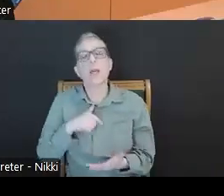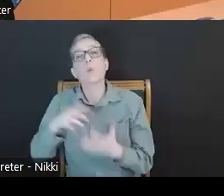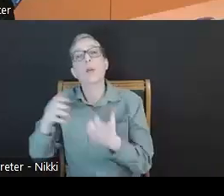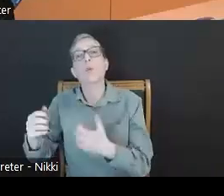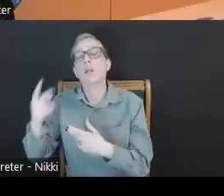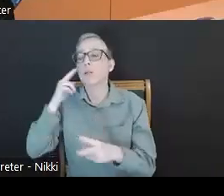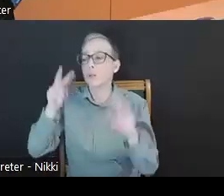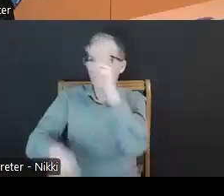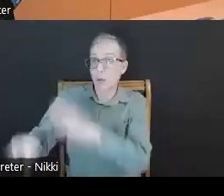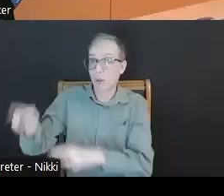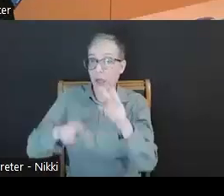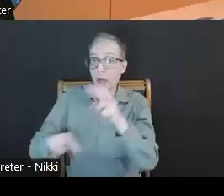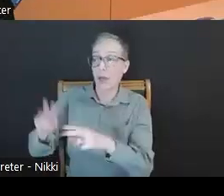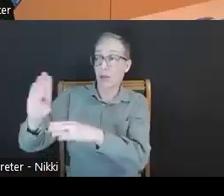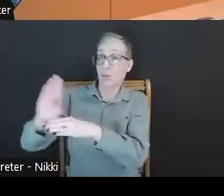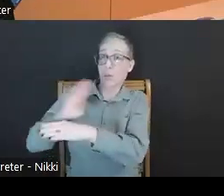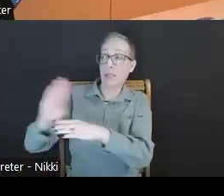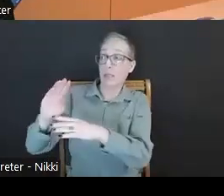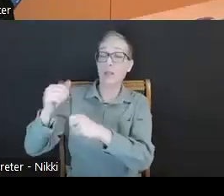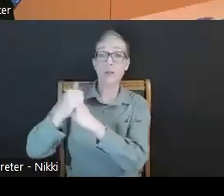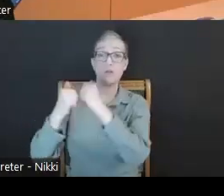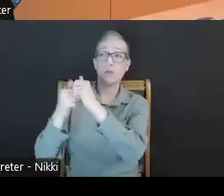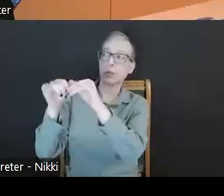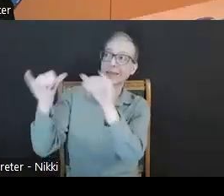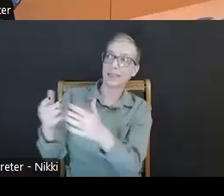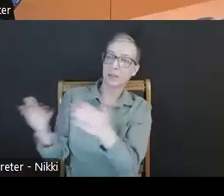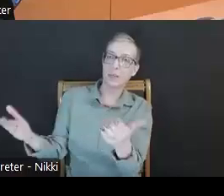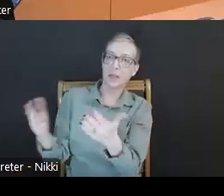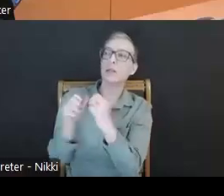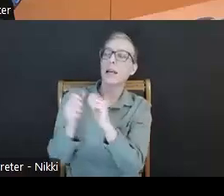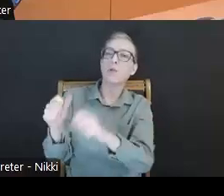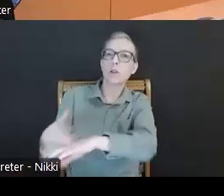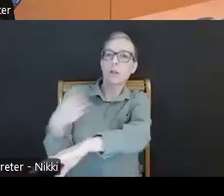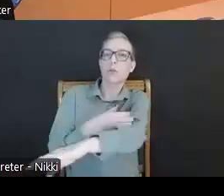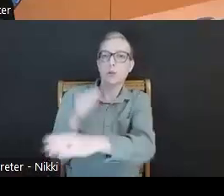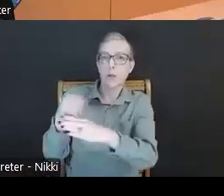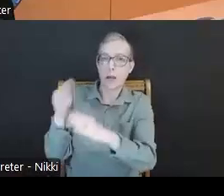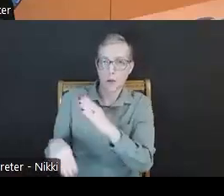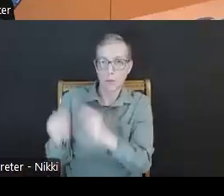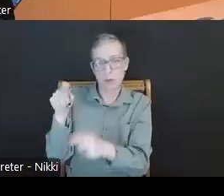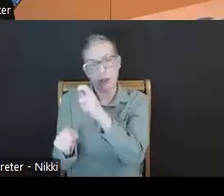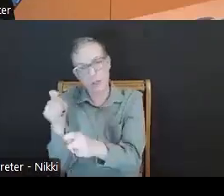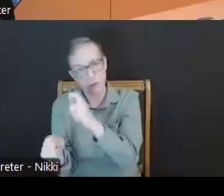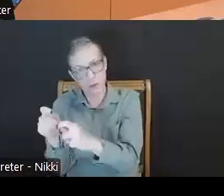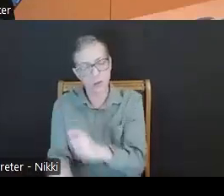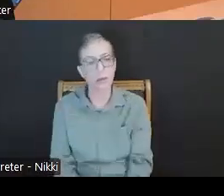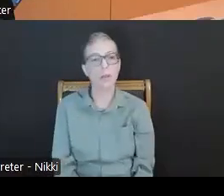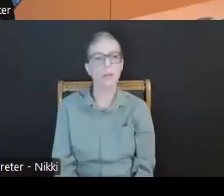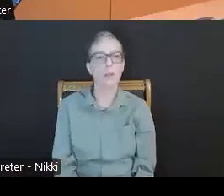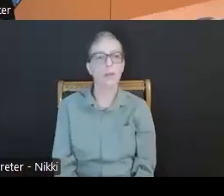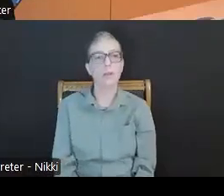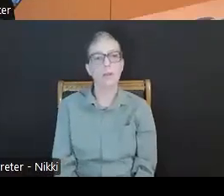business of the hospital could do to improve outcomes. And one of the things that like the business can do